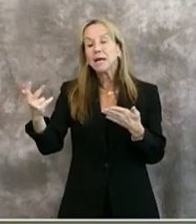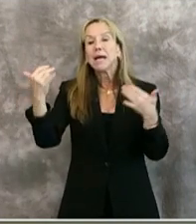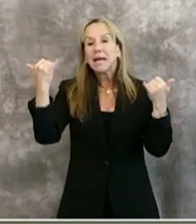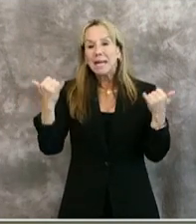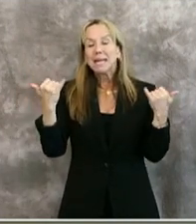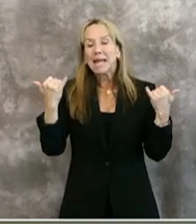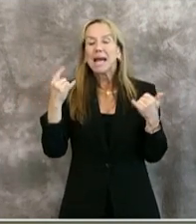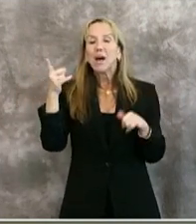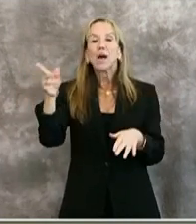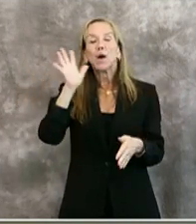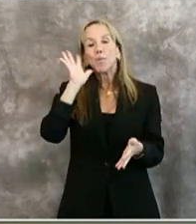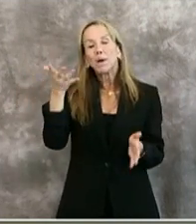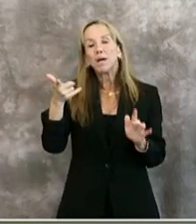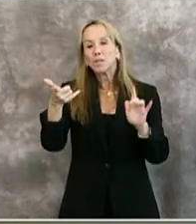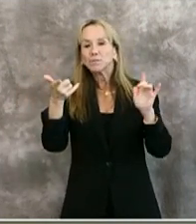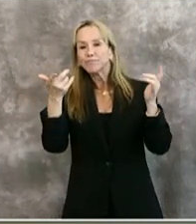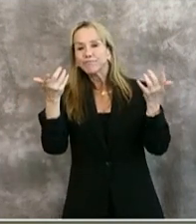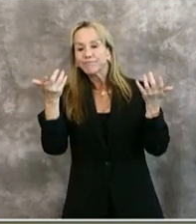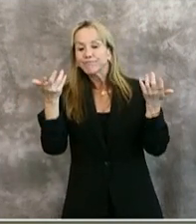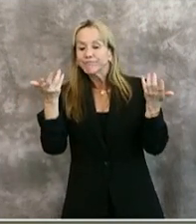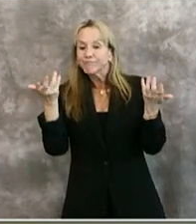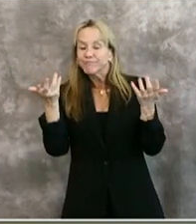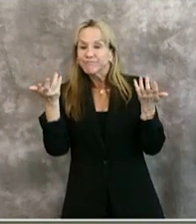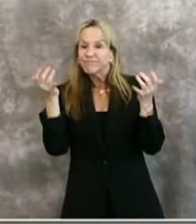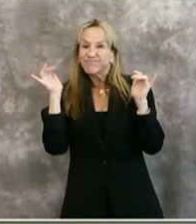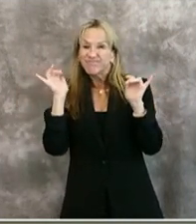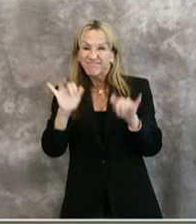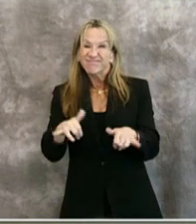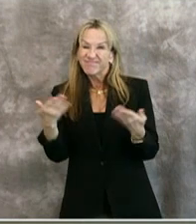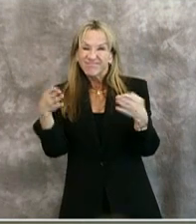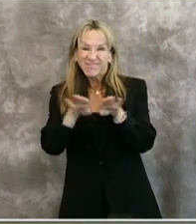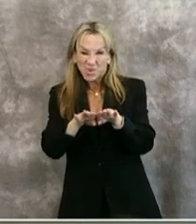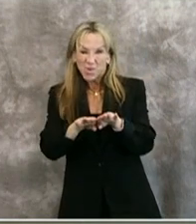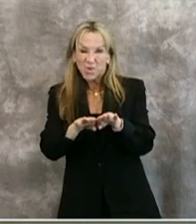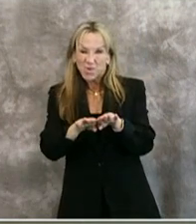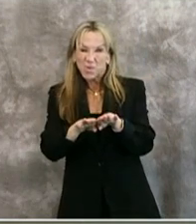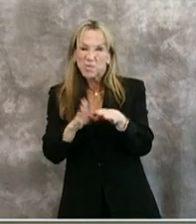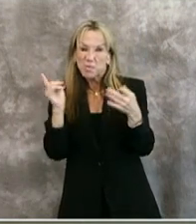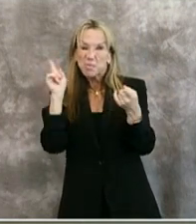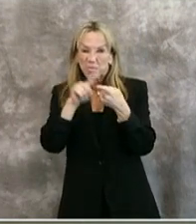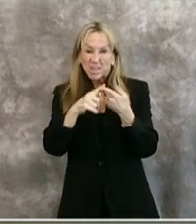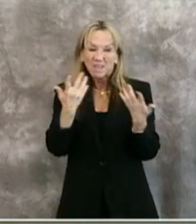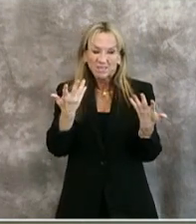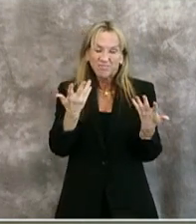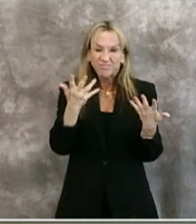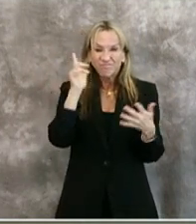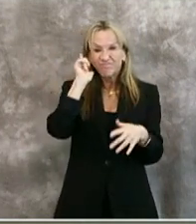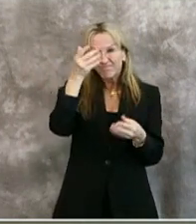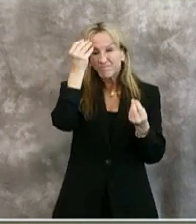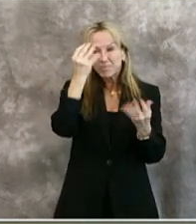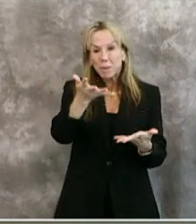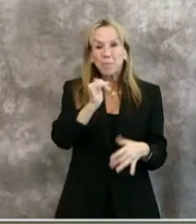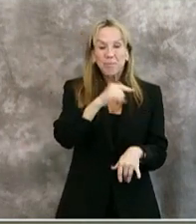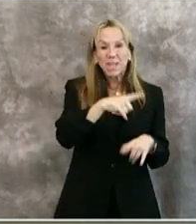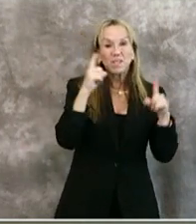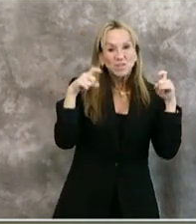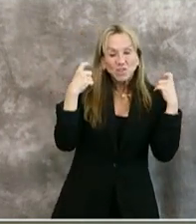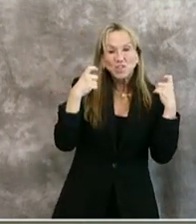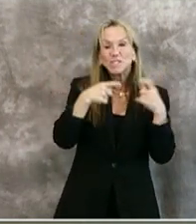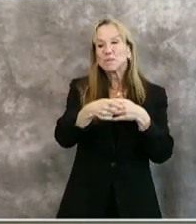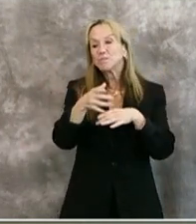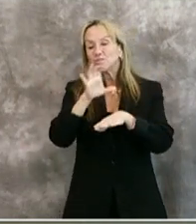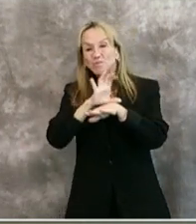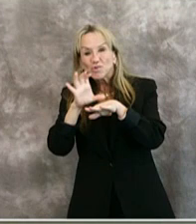until further notice. And so indoor operations, gyms and fitness center, places of worship, office settings for